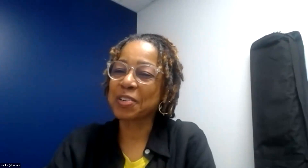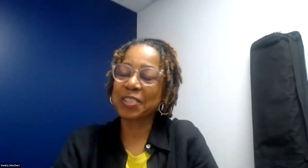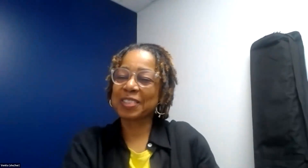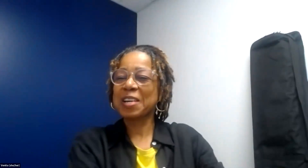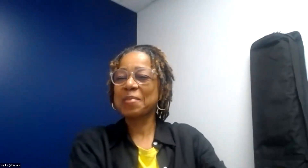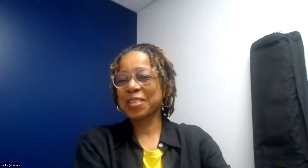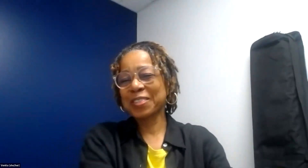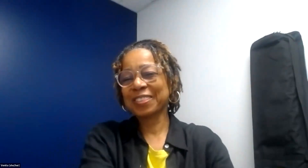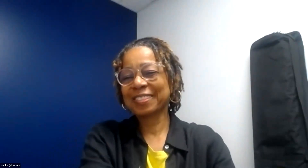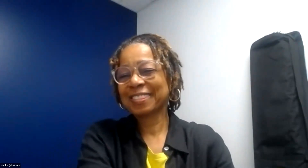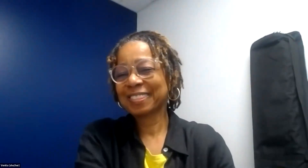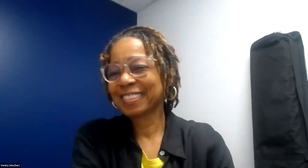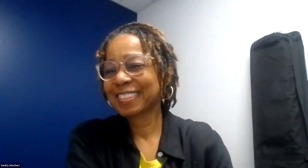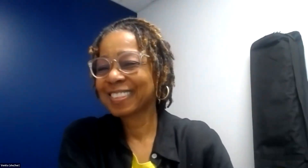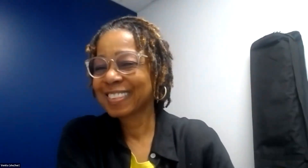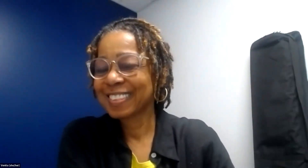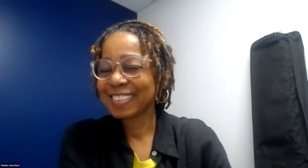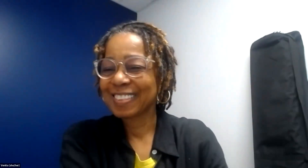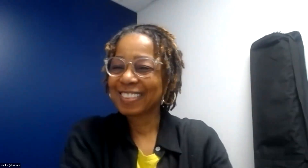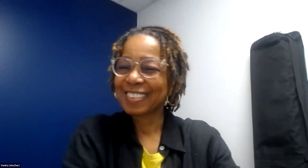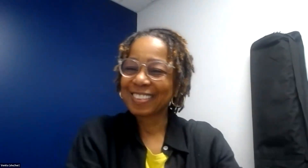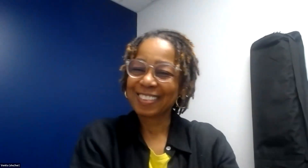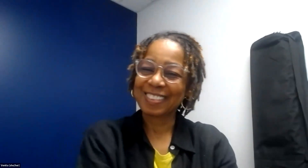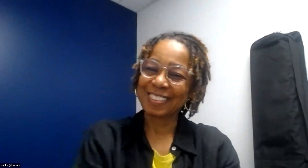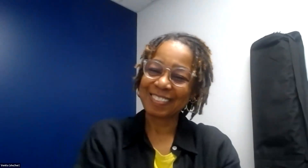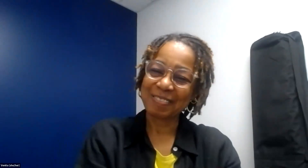We'll bring on Gabriel.